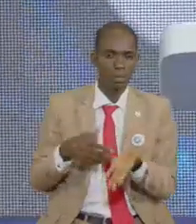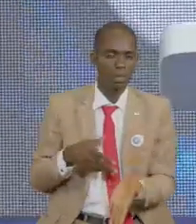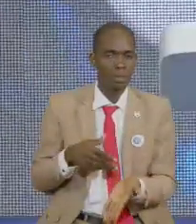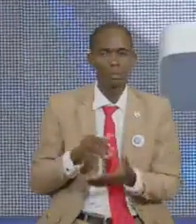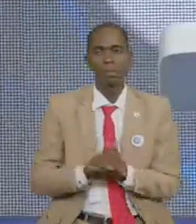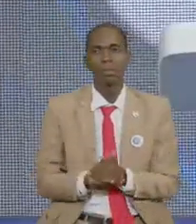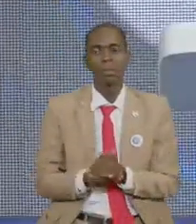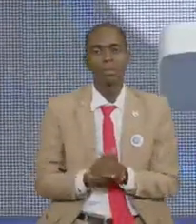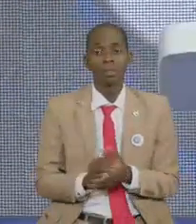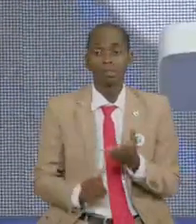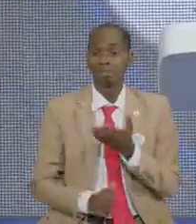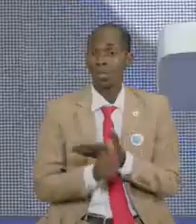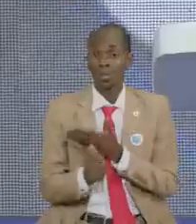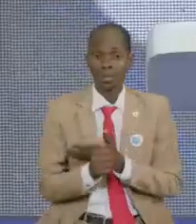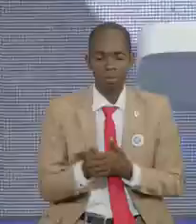dangerous,